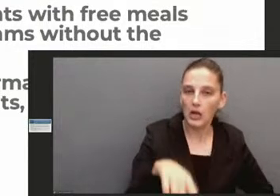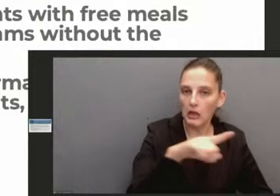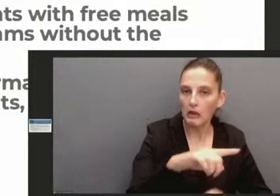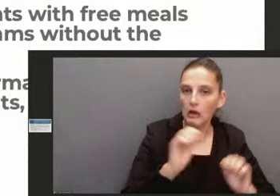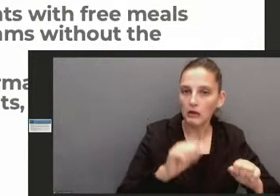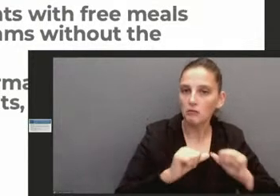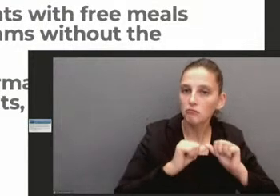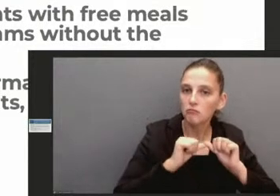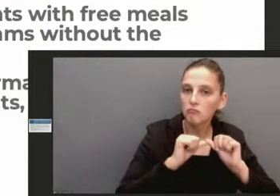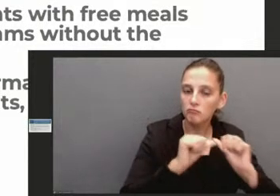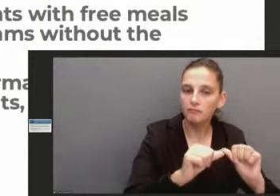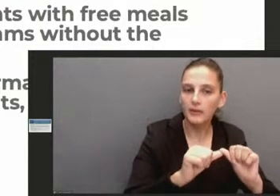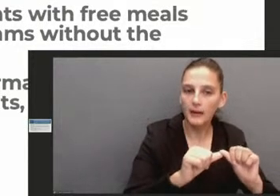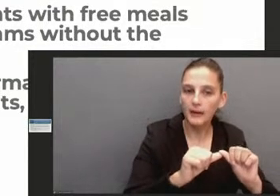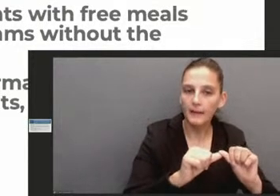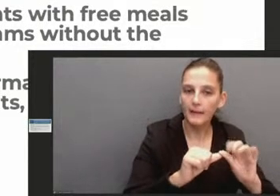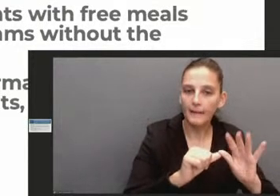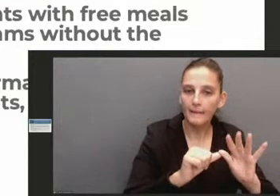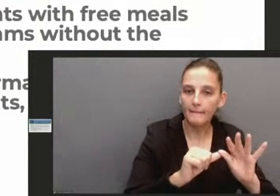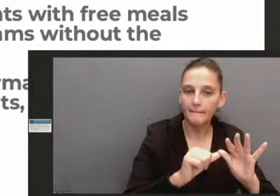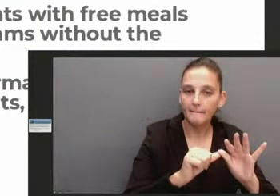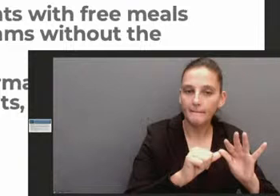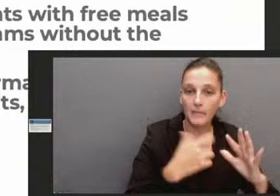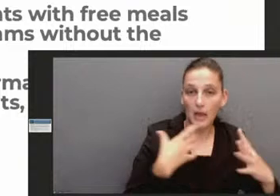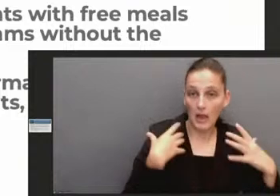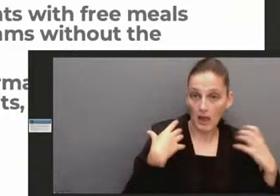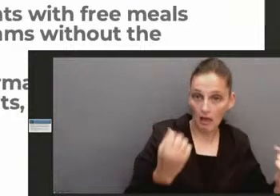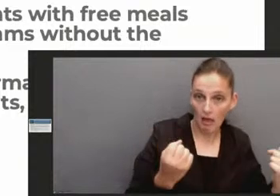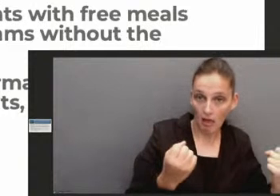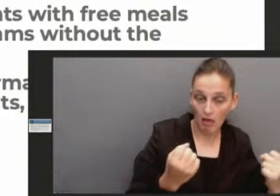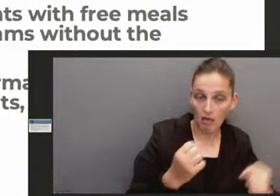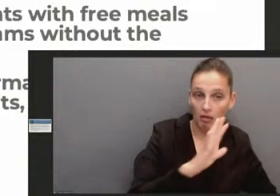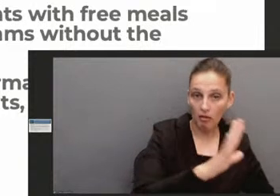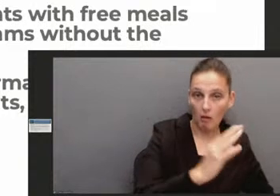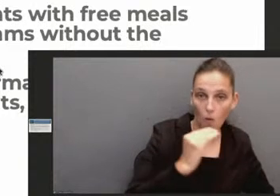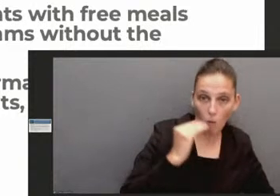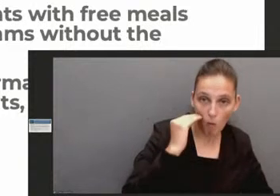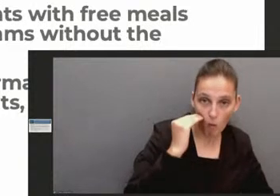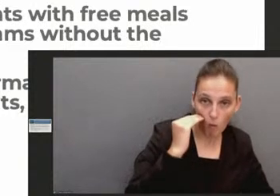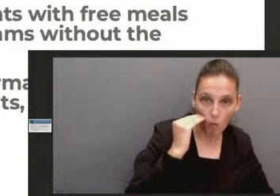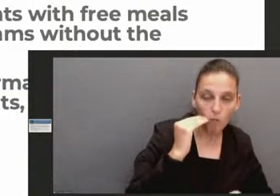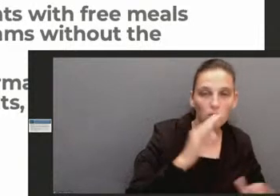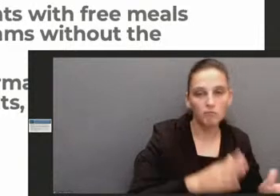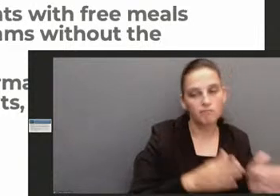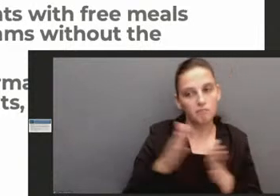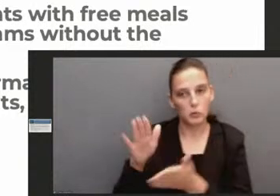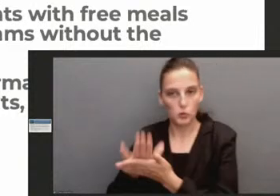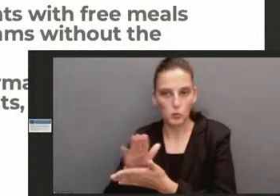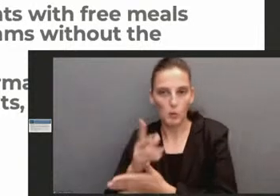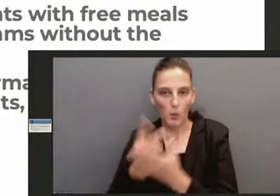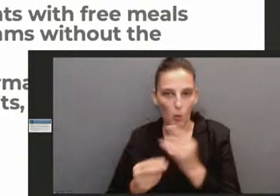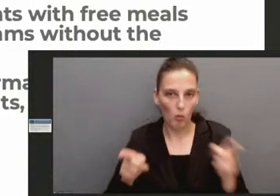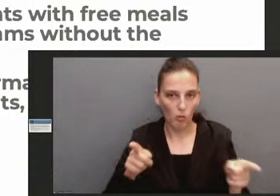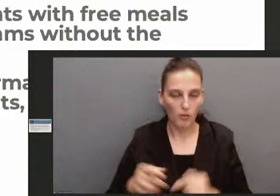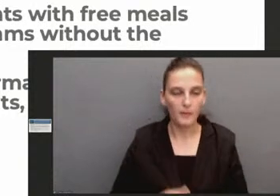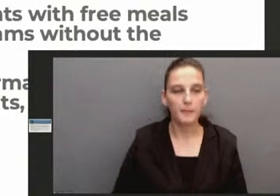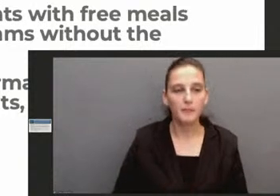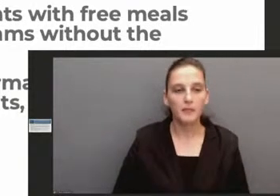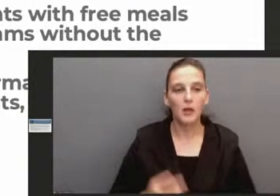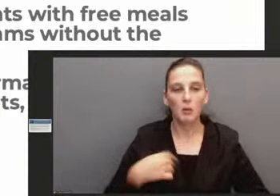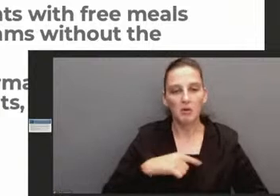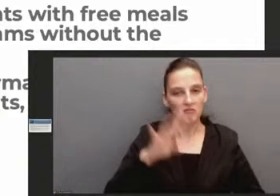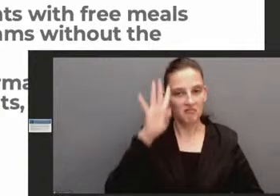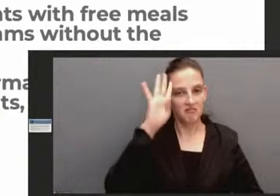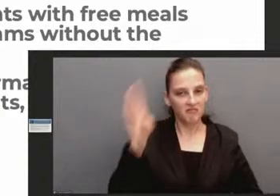both the health in their homes, but also in schools. So we developed 4